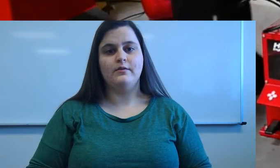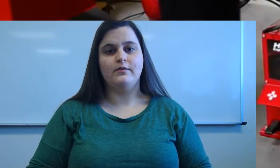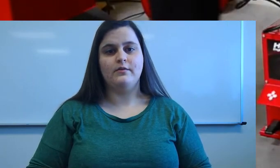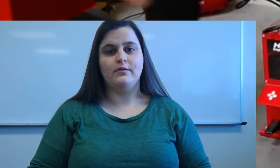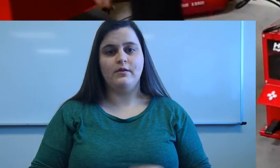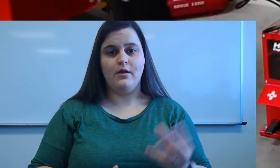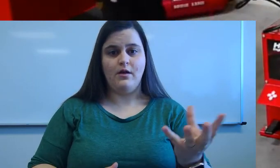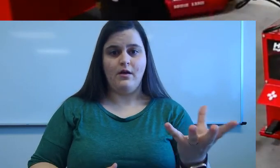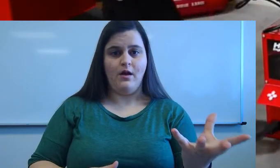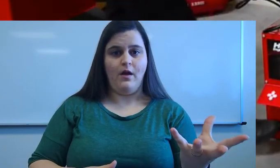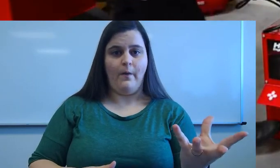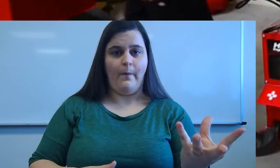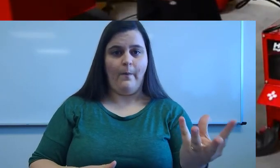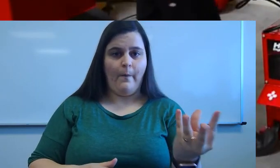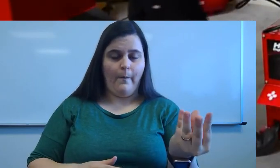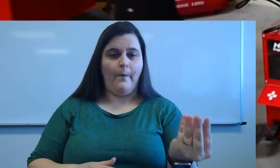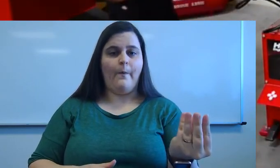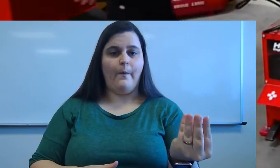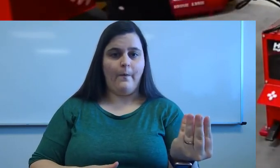Release our wheel clamp.